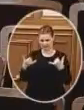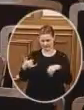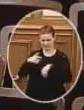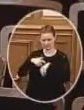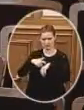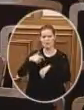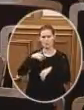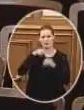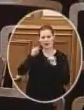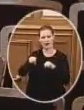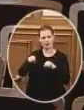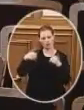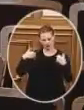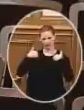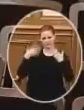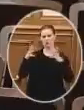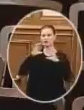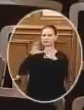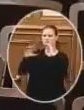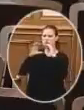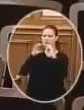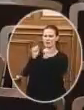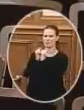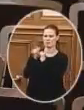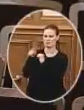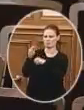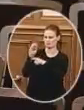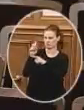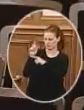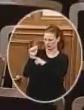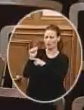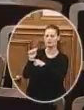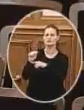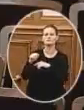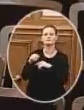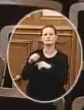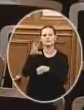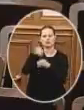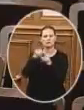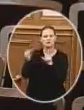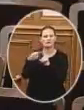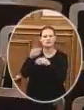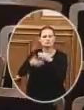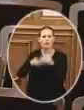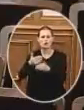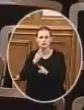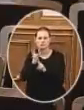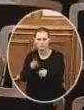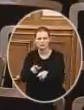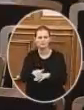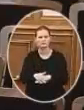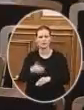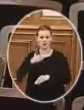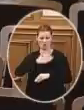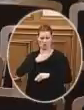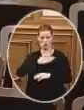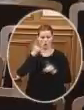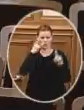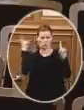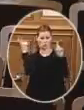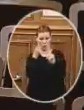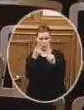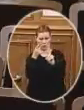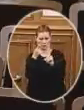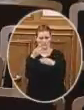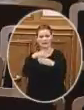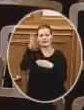media, making sure they're aware of the people plan, including the first progress report. Our obligation and our goal is to complete